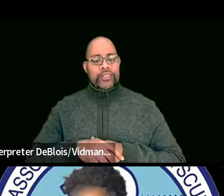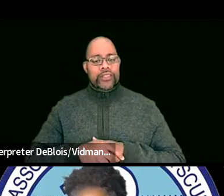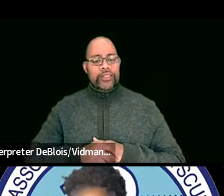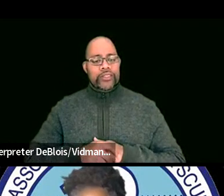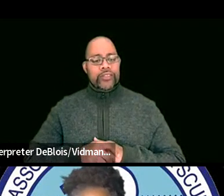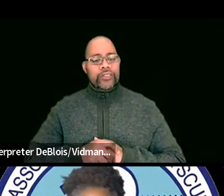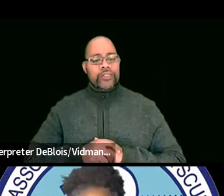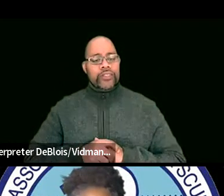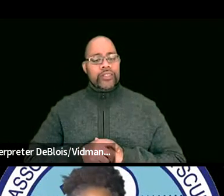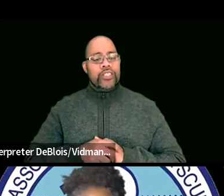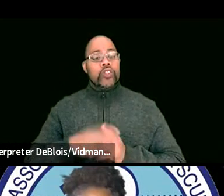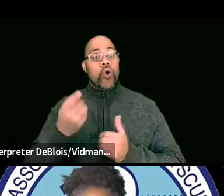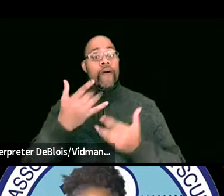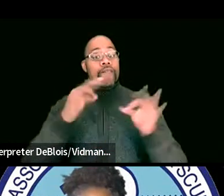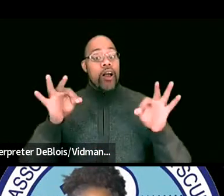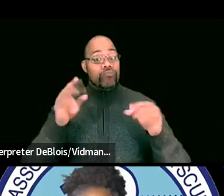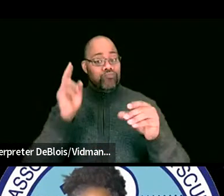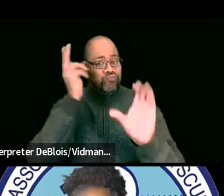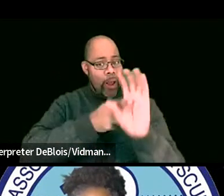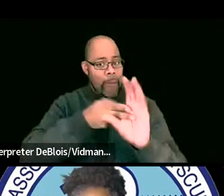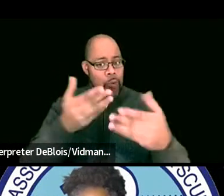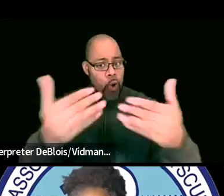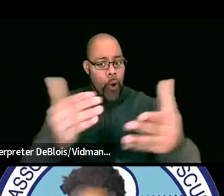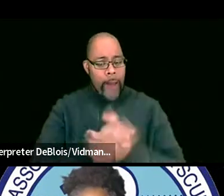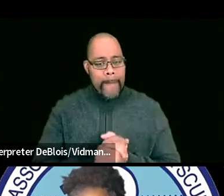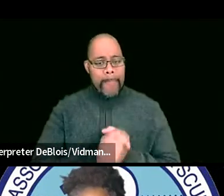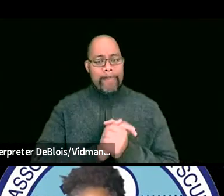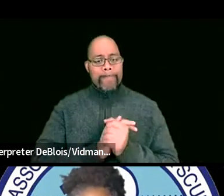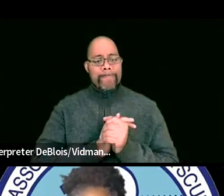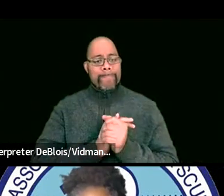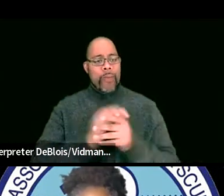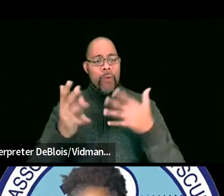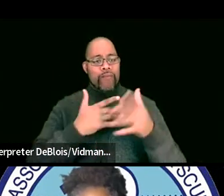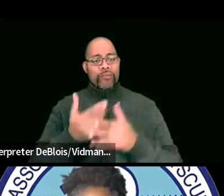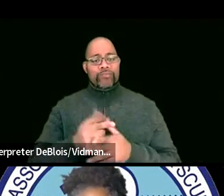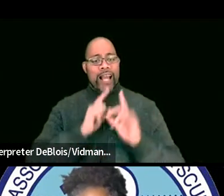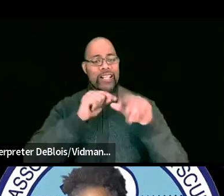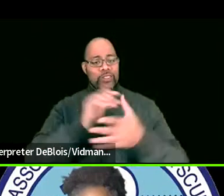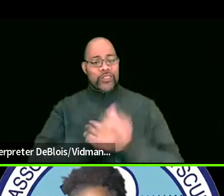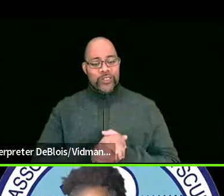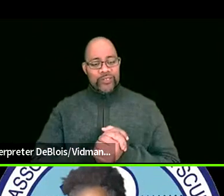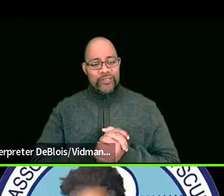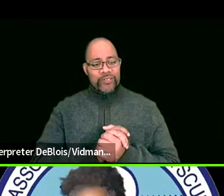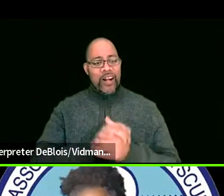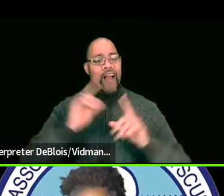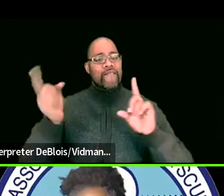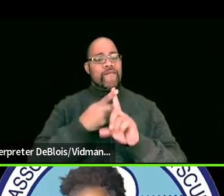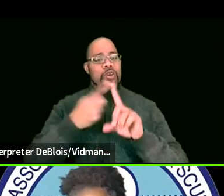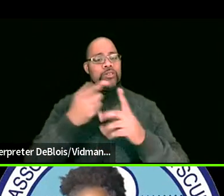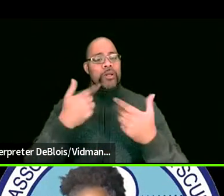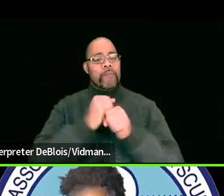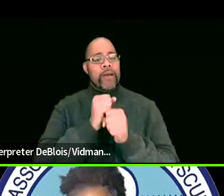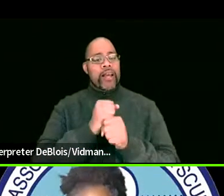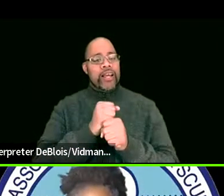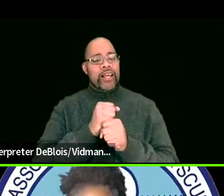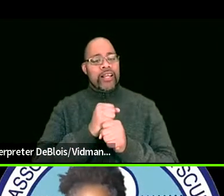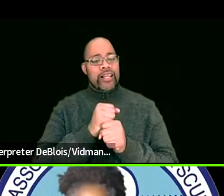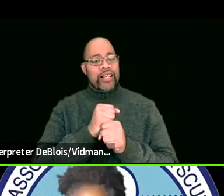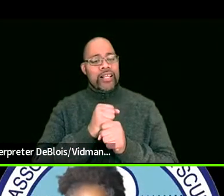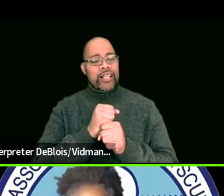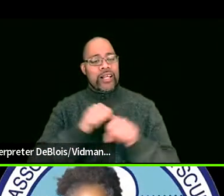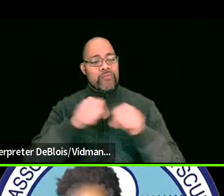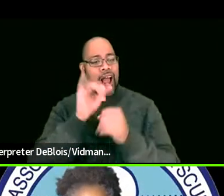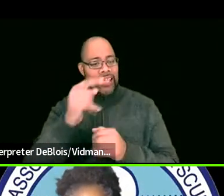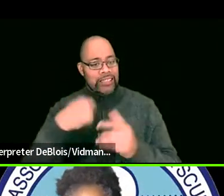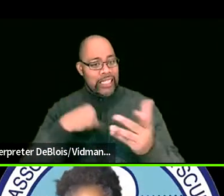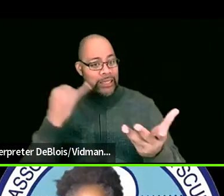So just feel free to jump in wherever to answer. I'll go first. Let's break the ice, I